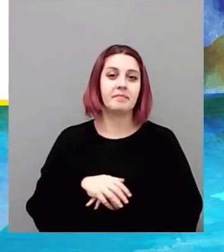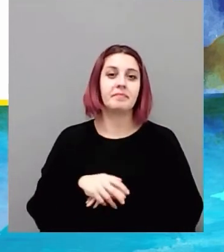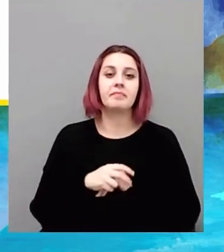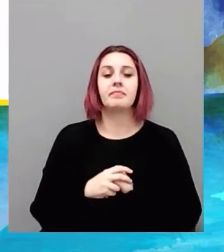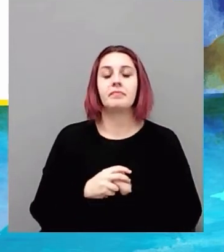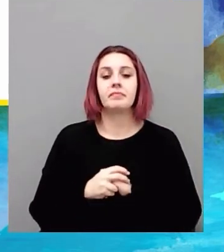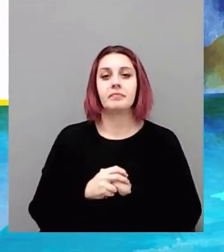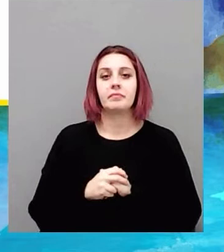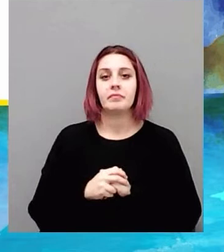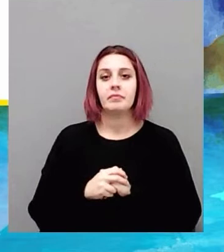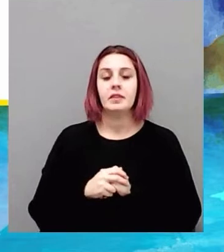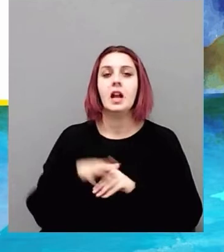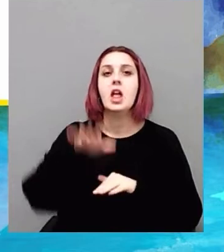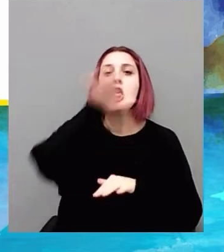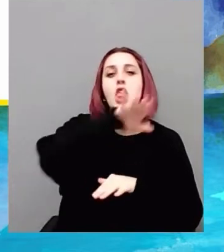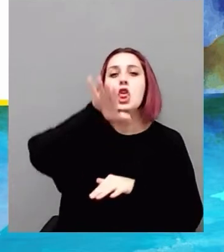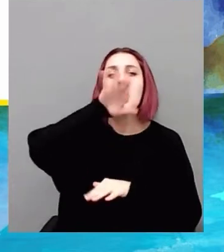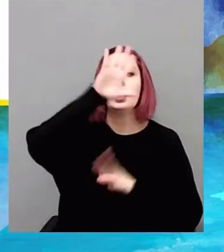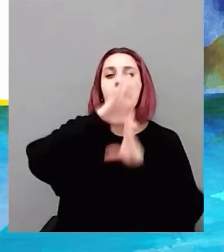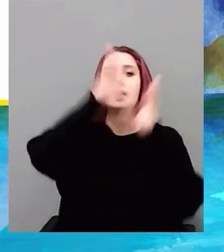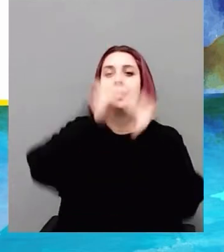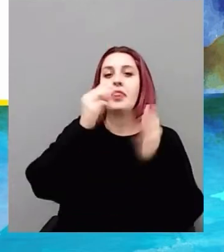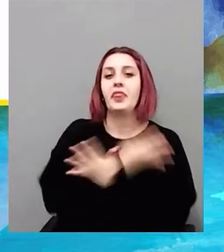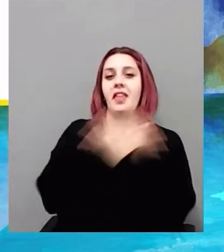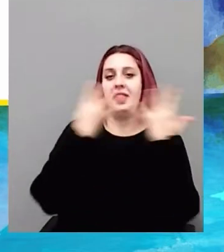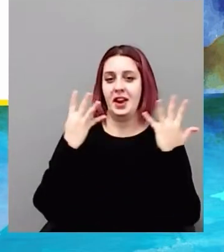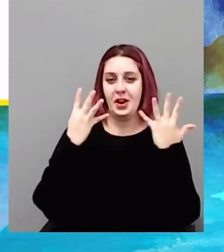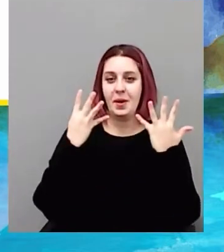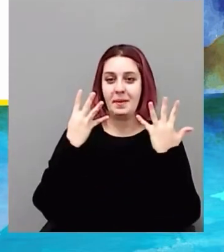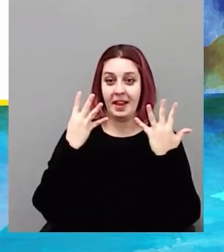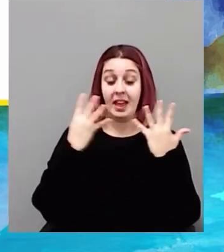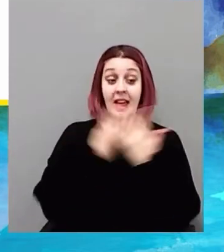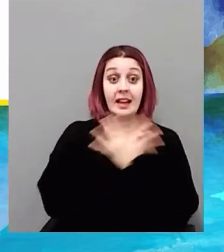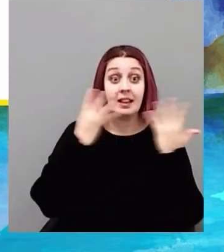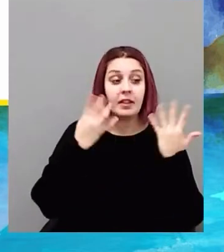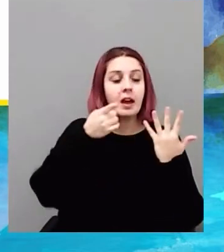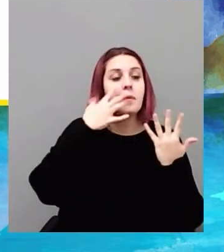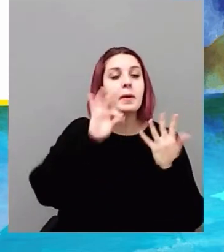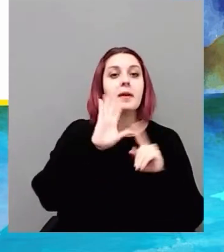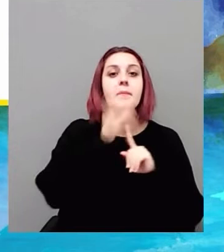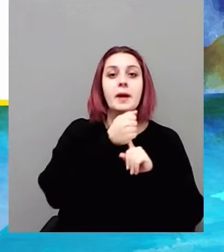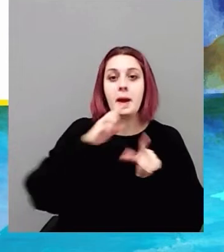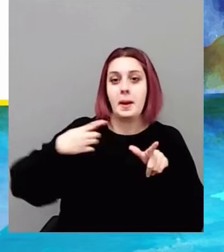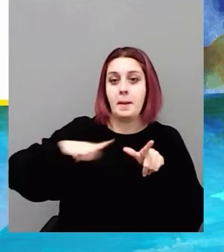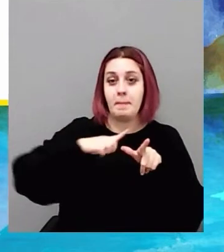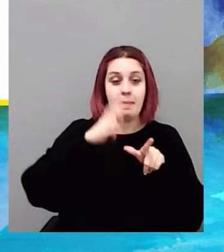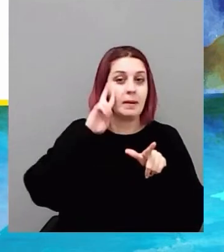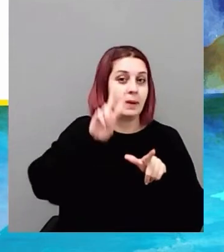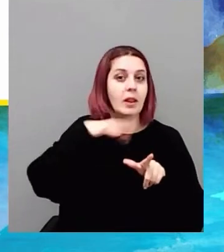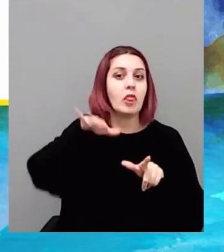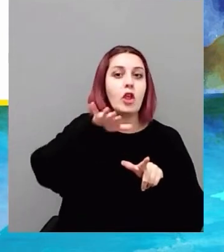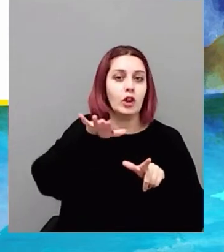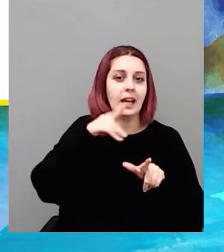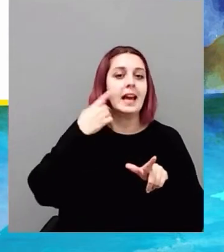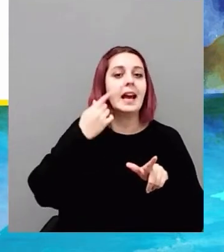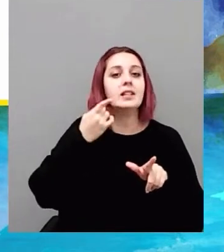find accessibility information. The municipality chose these places. And yeah, that's,